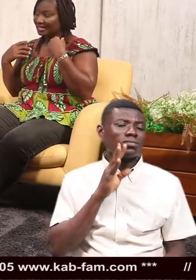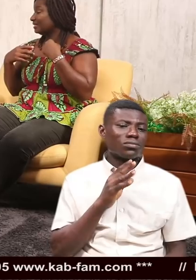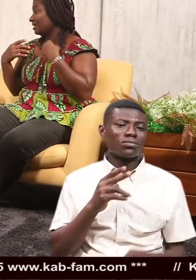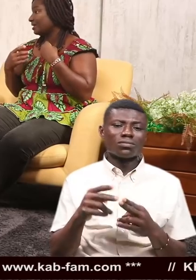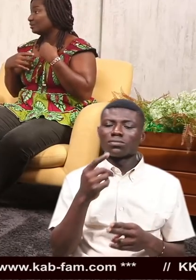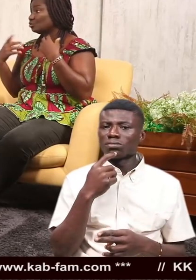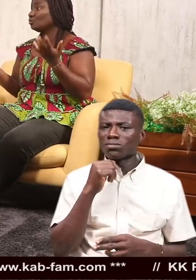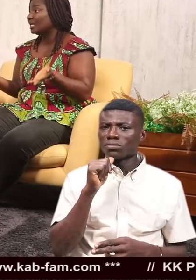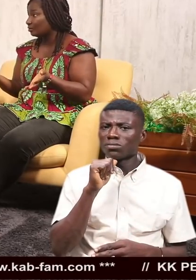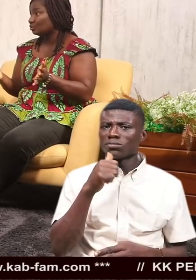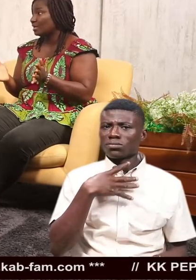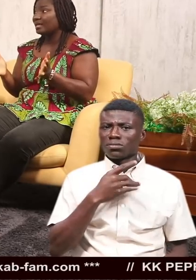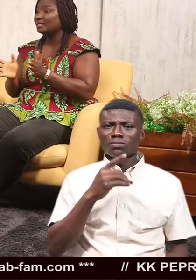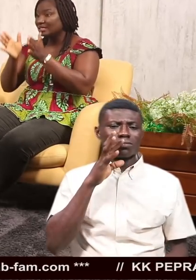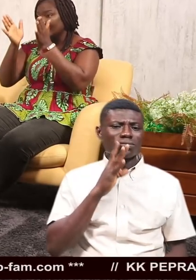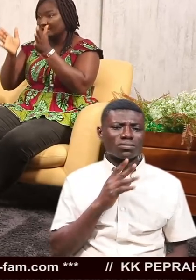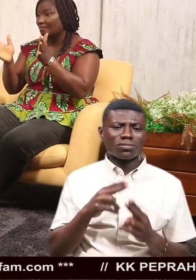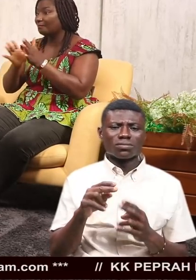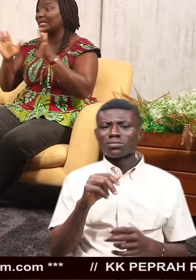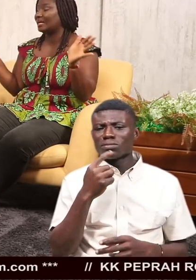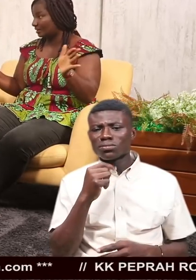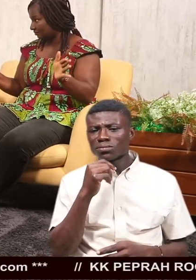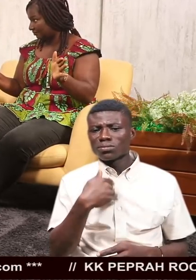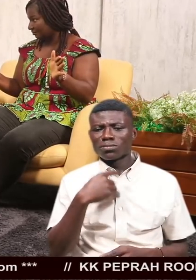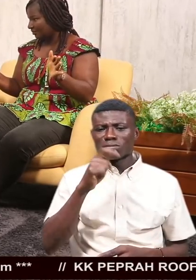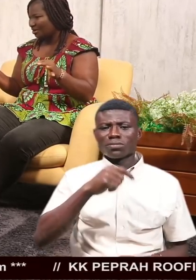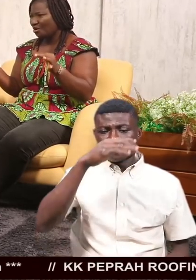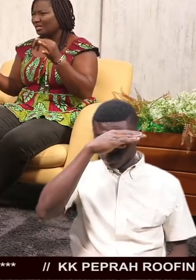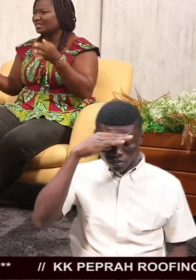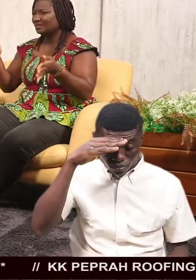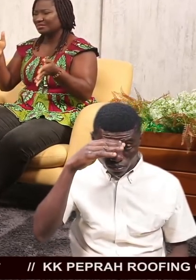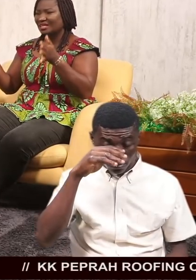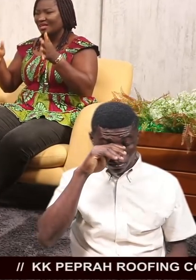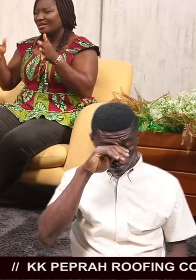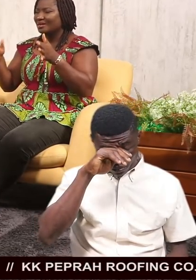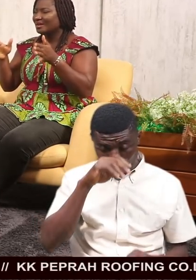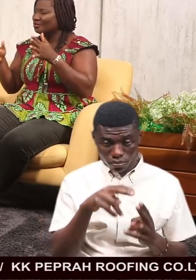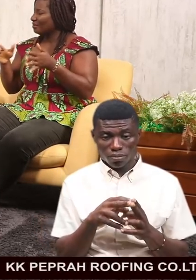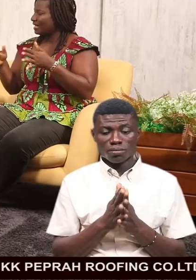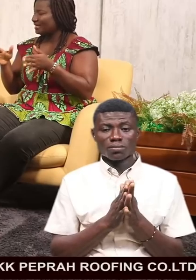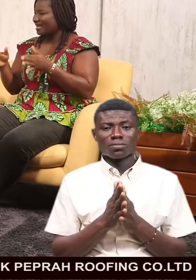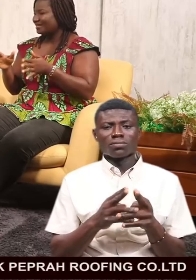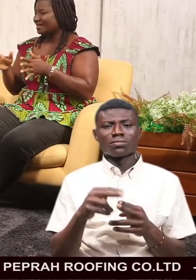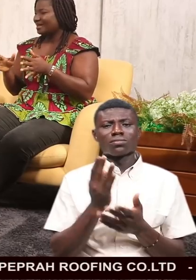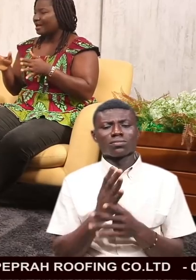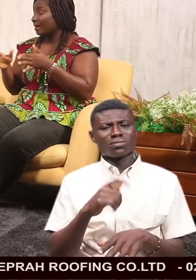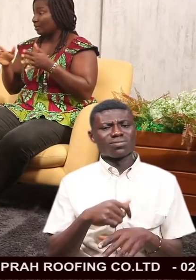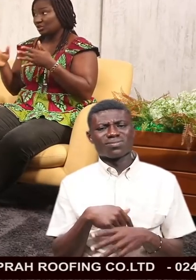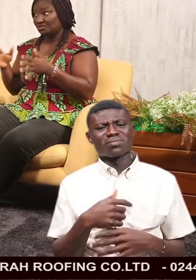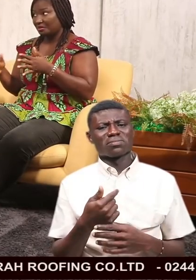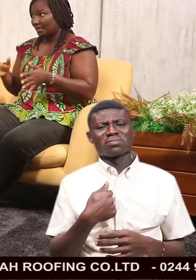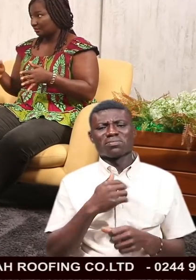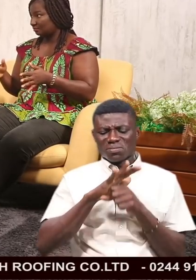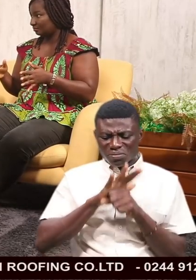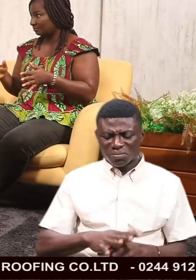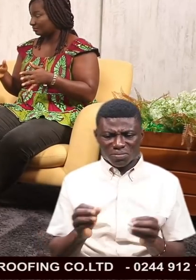round or better say is too loud. Any black? Oh, it's it. No do baby, I na say. Emma me